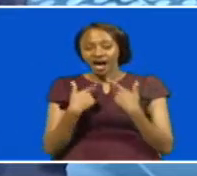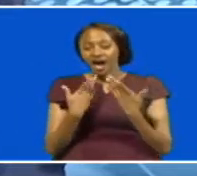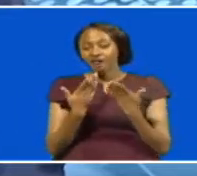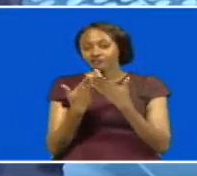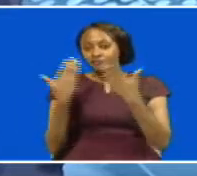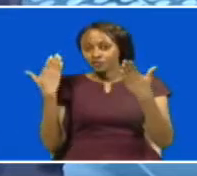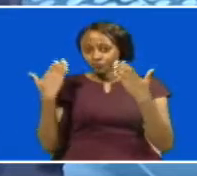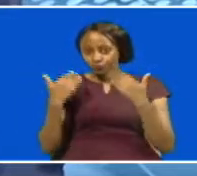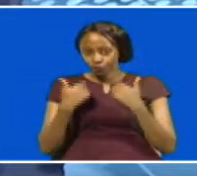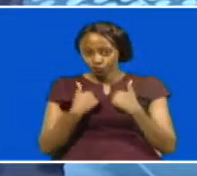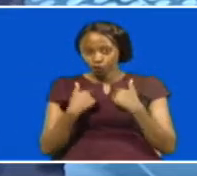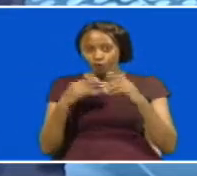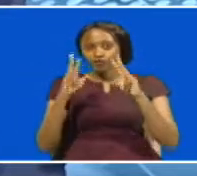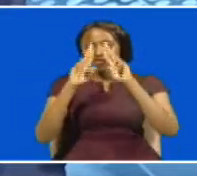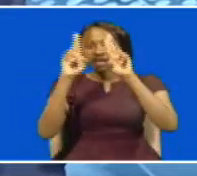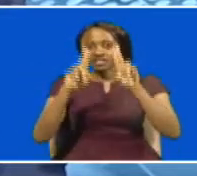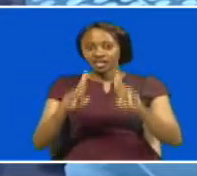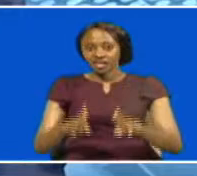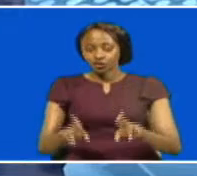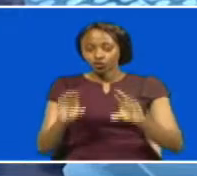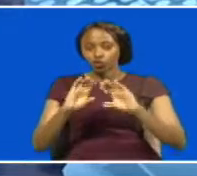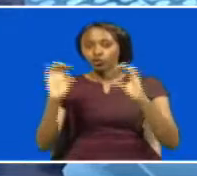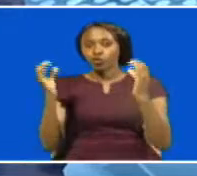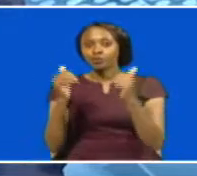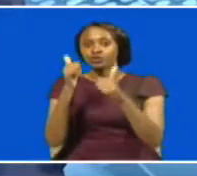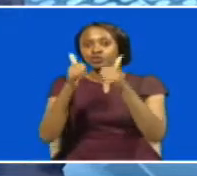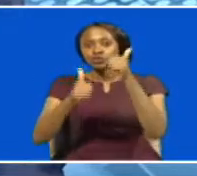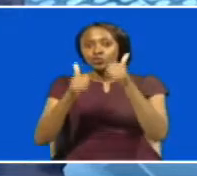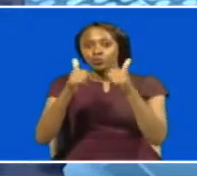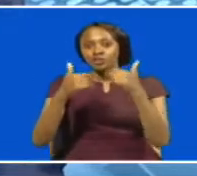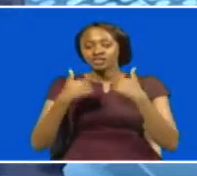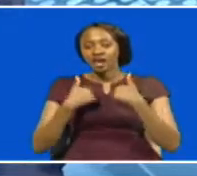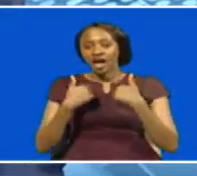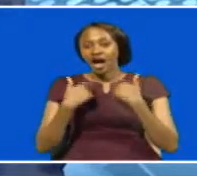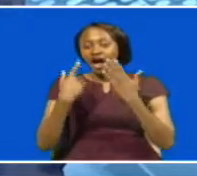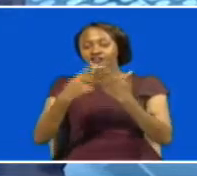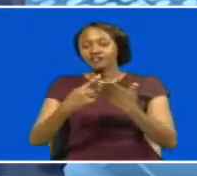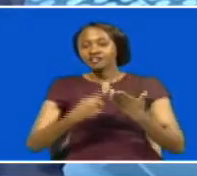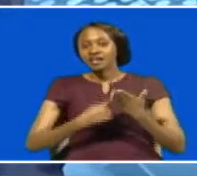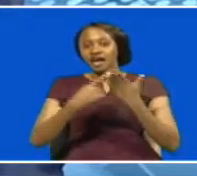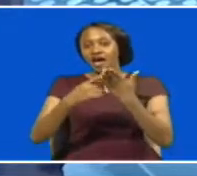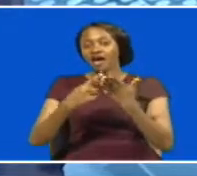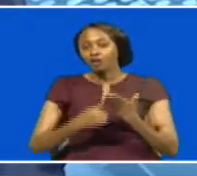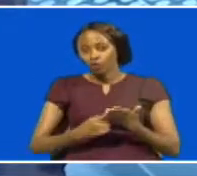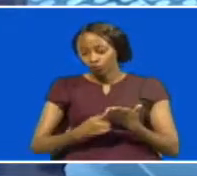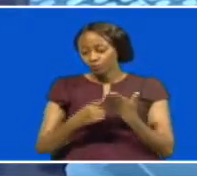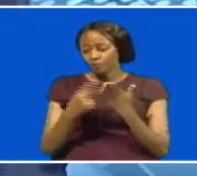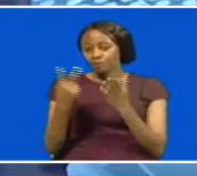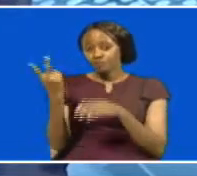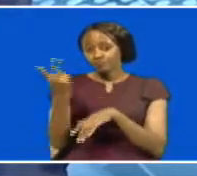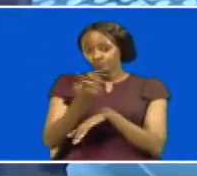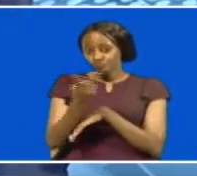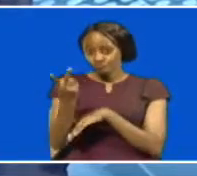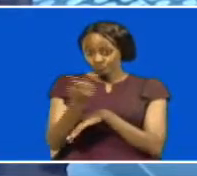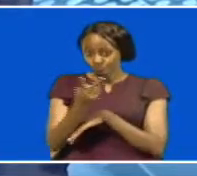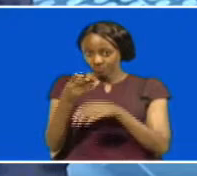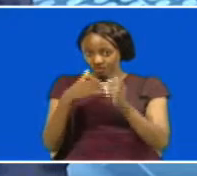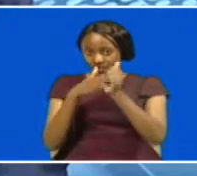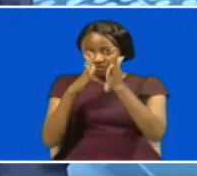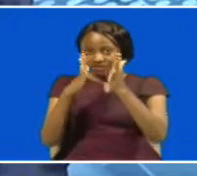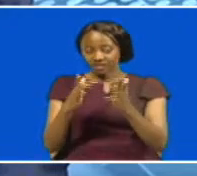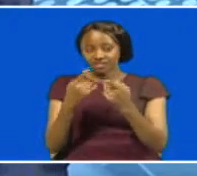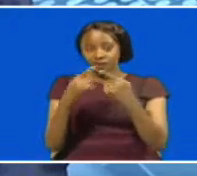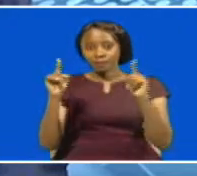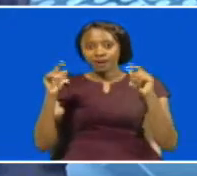the international community, who started piling pressure for dialogue between the two leaders. Our senior political